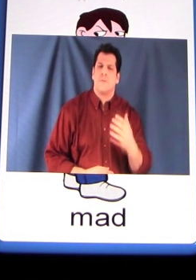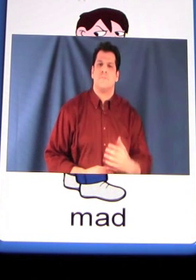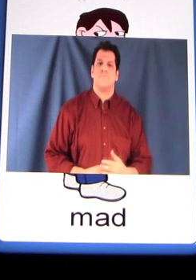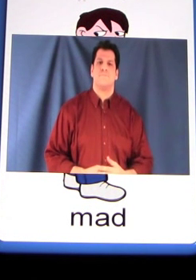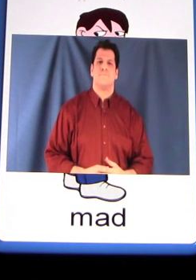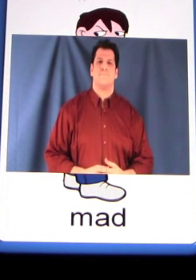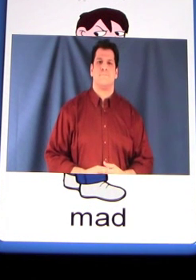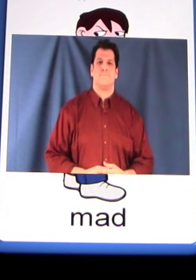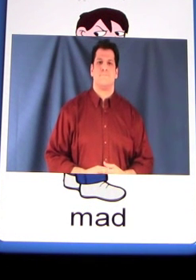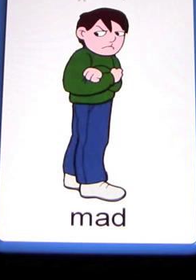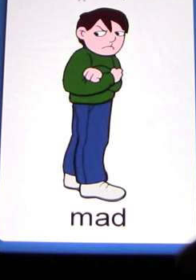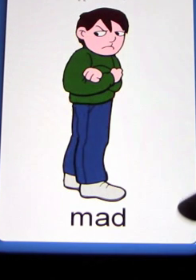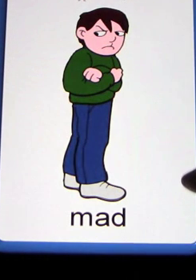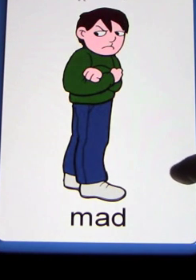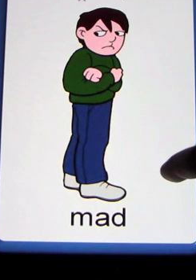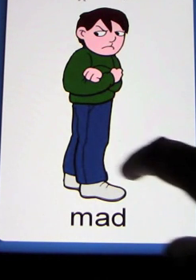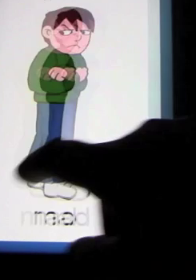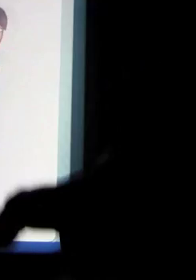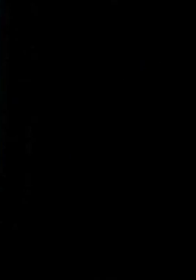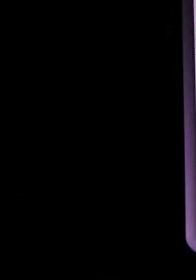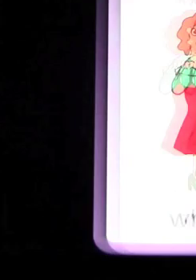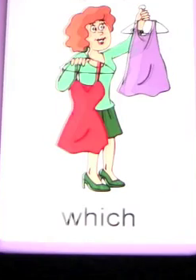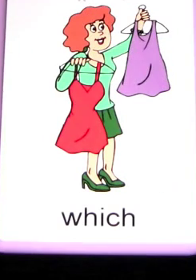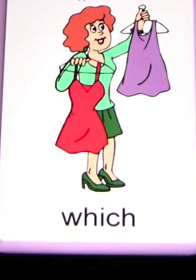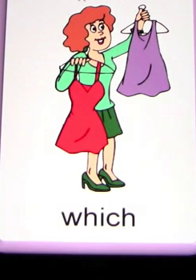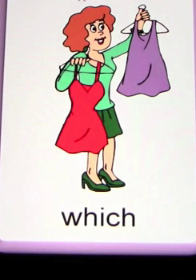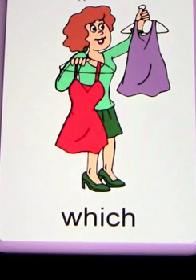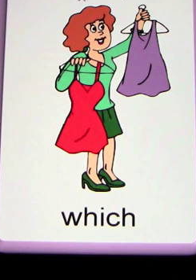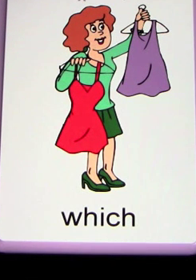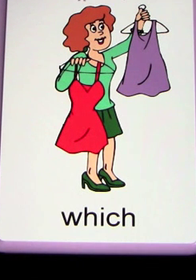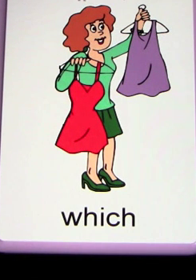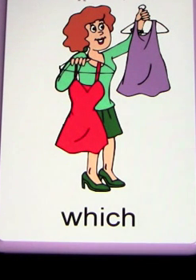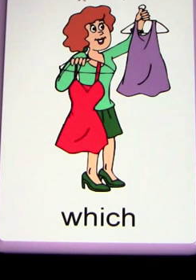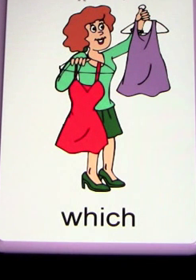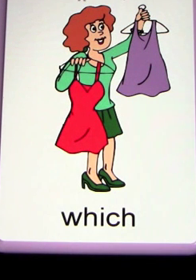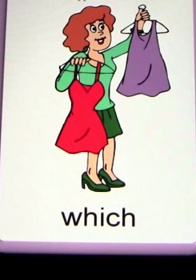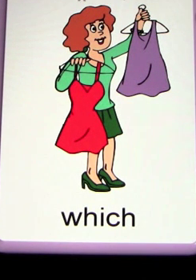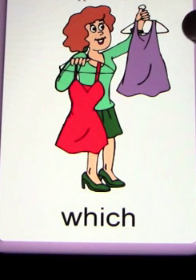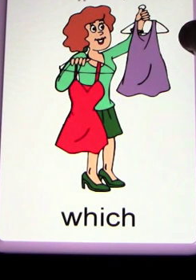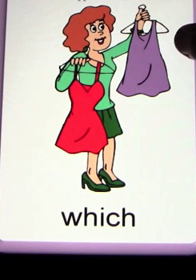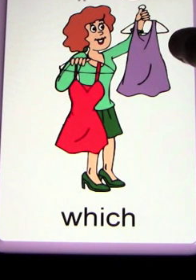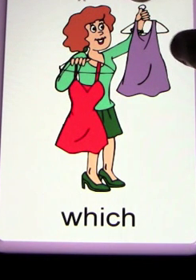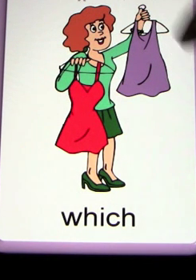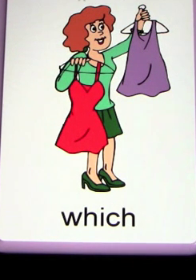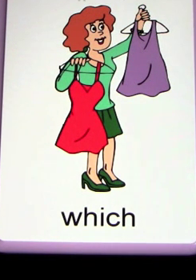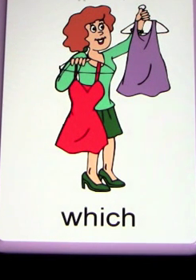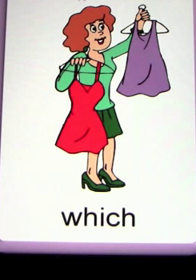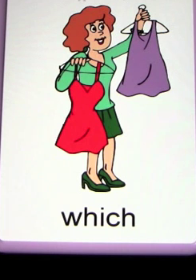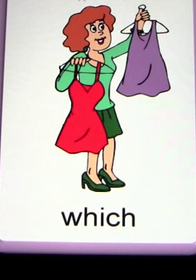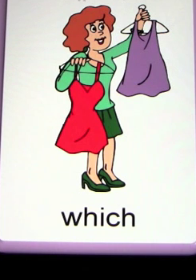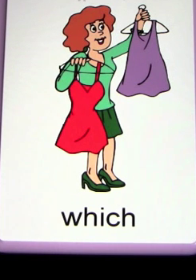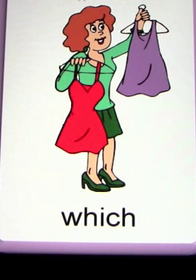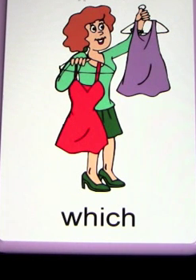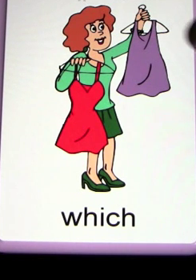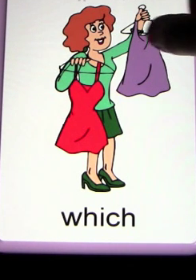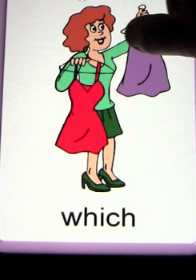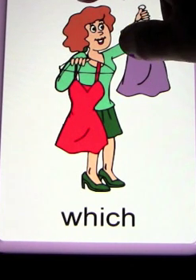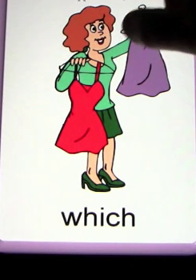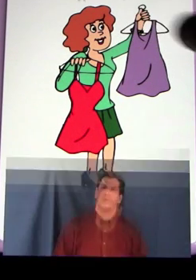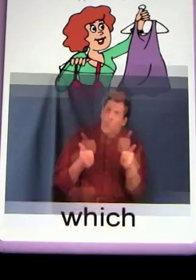word and as we've got this on random it's just going to come up with which